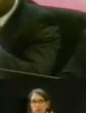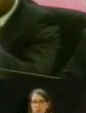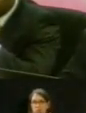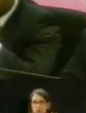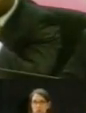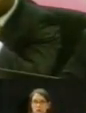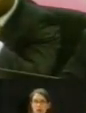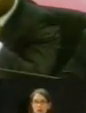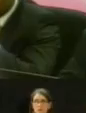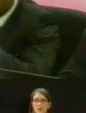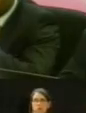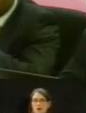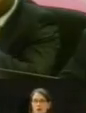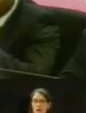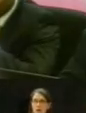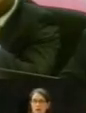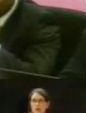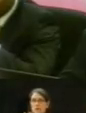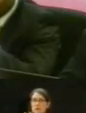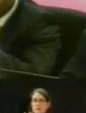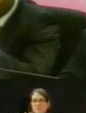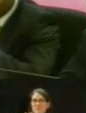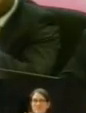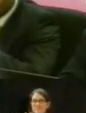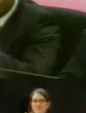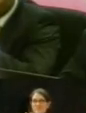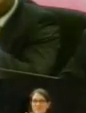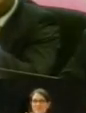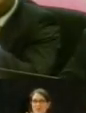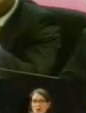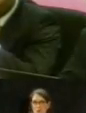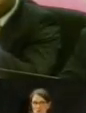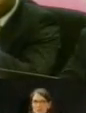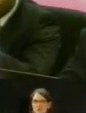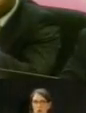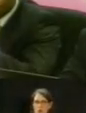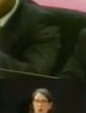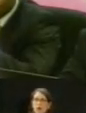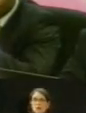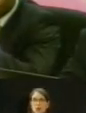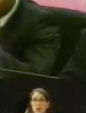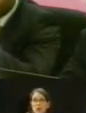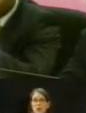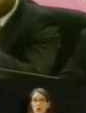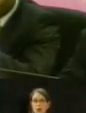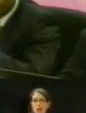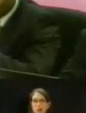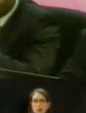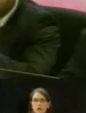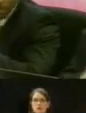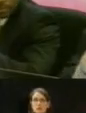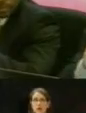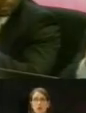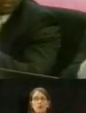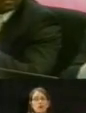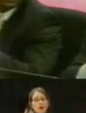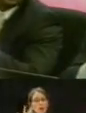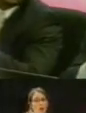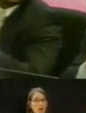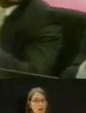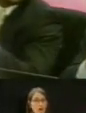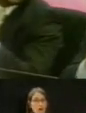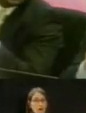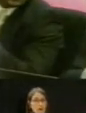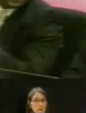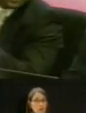of the and we need quick resolution of this. So my thought was, why don't we admit no violation,